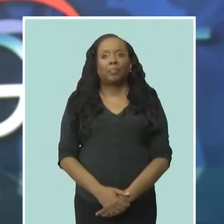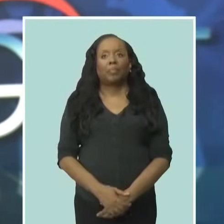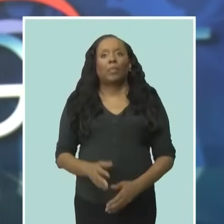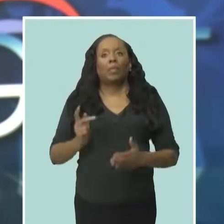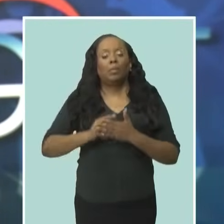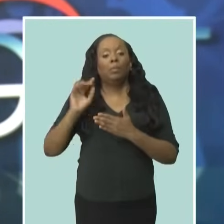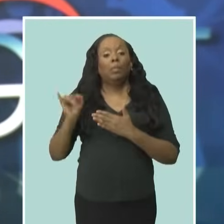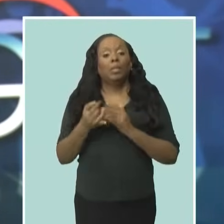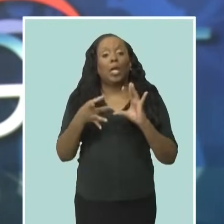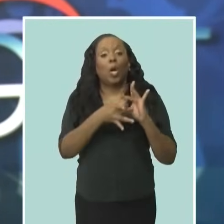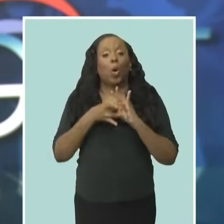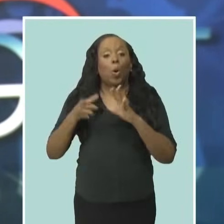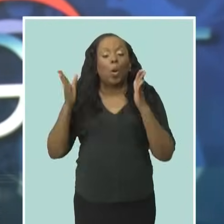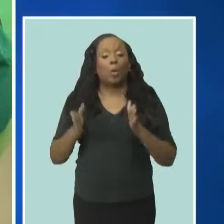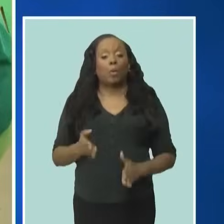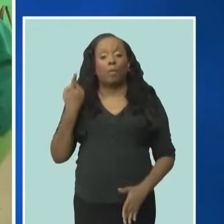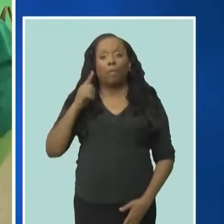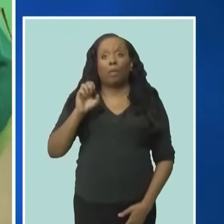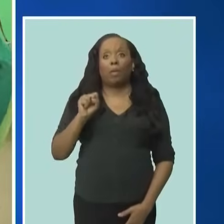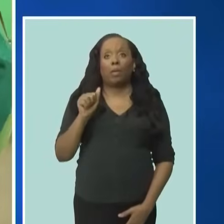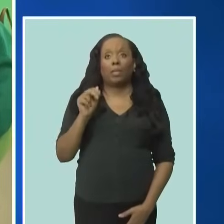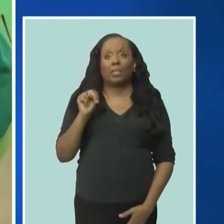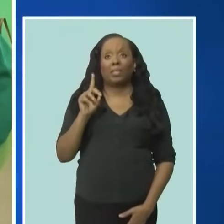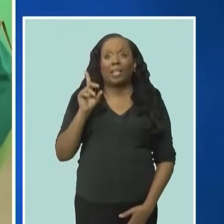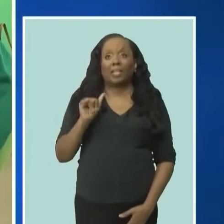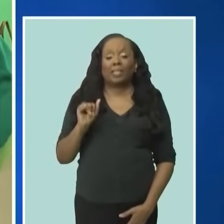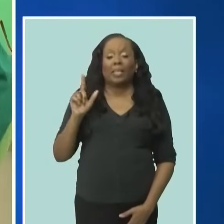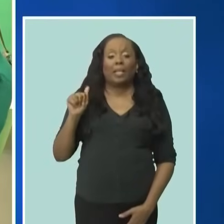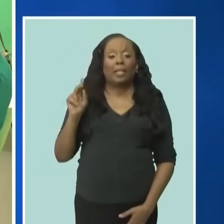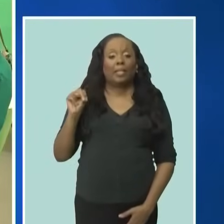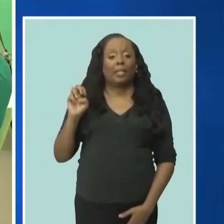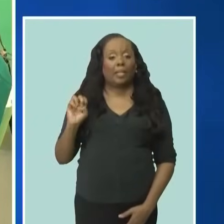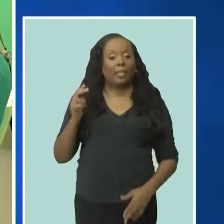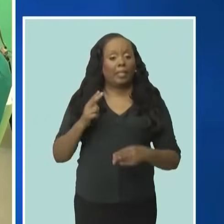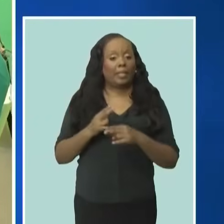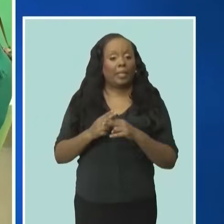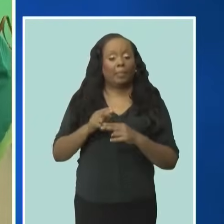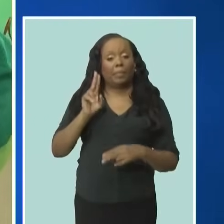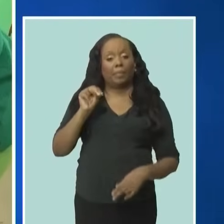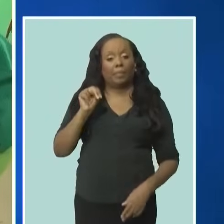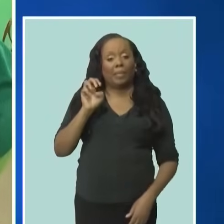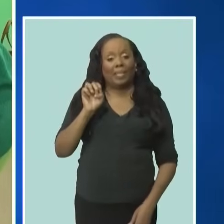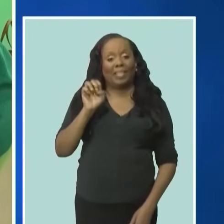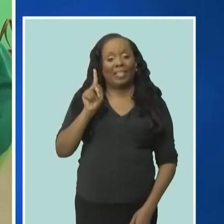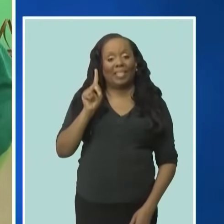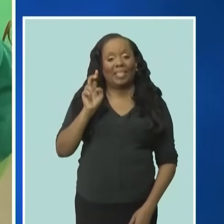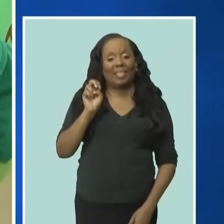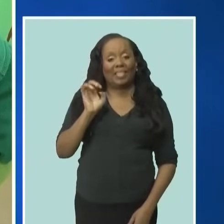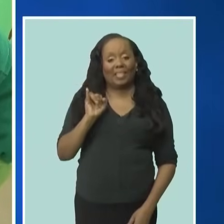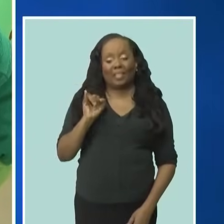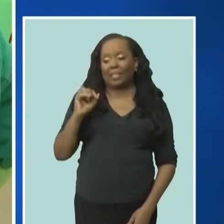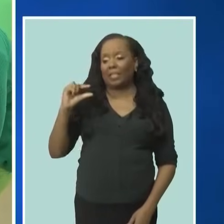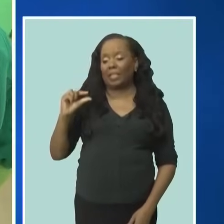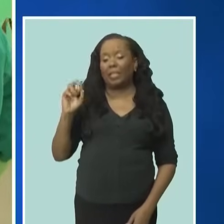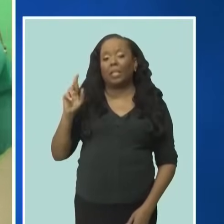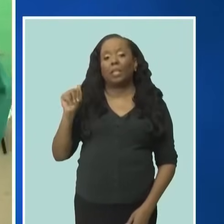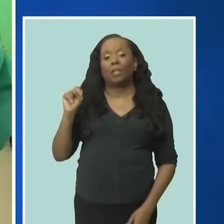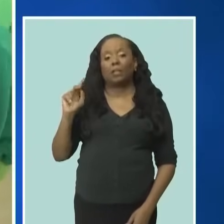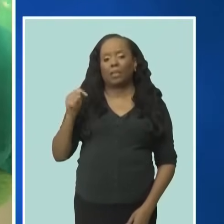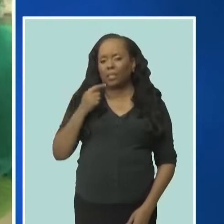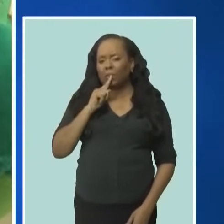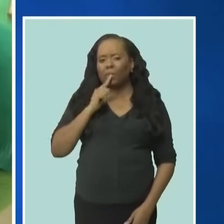Project coordinator of the Sandy Lane Charitable Trust, Nikki Grant, says the trust is pleased to continue to support the project, which